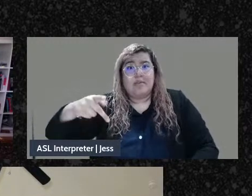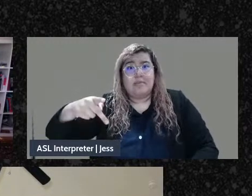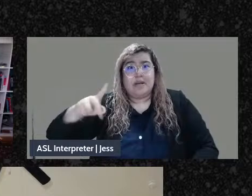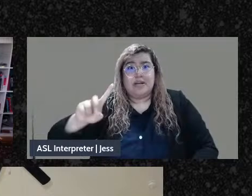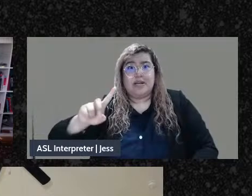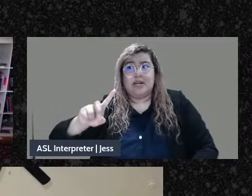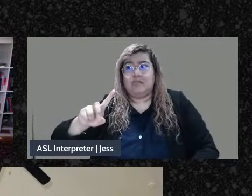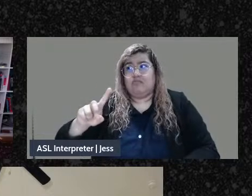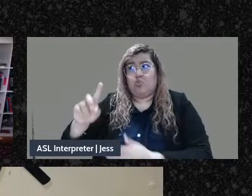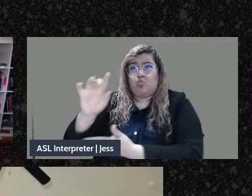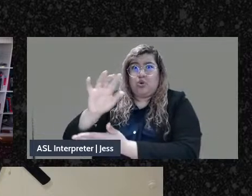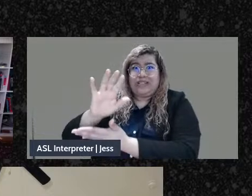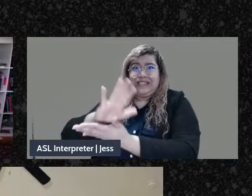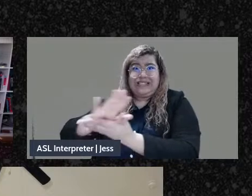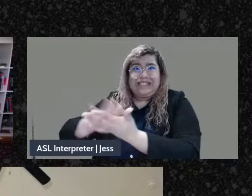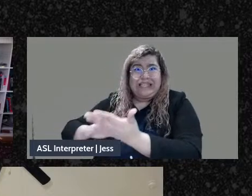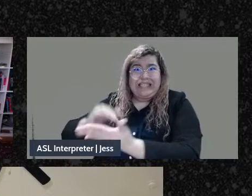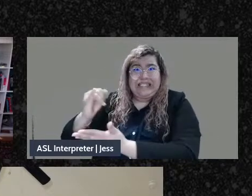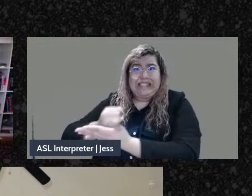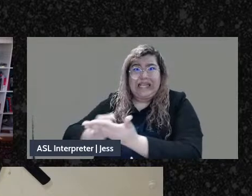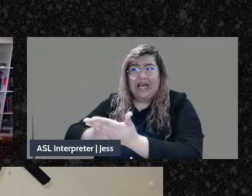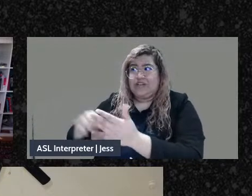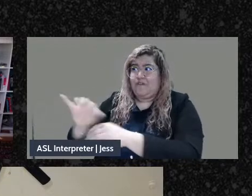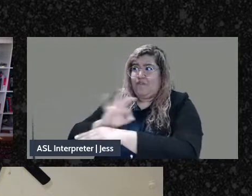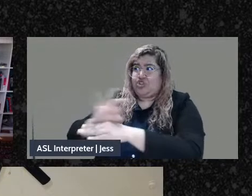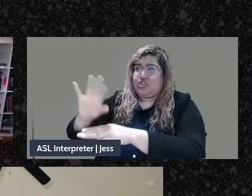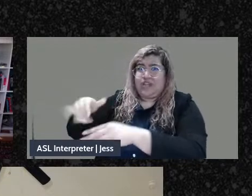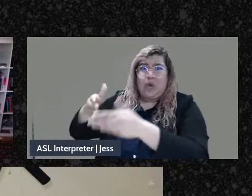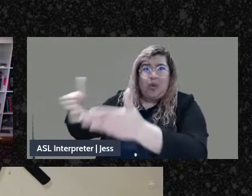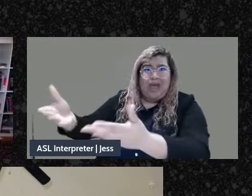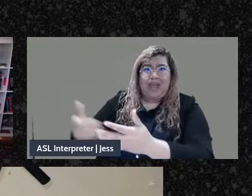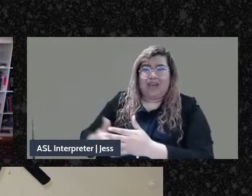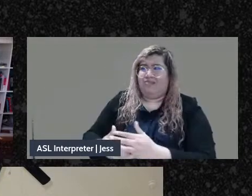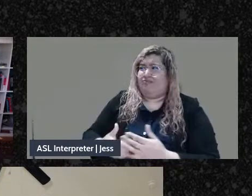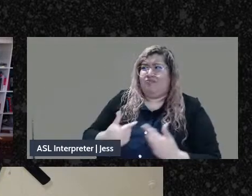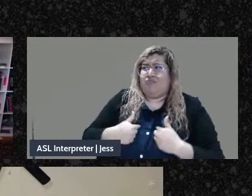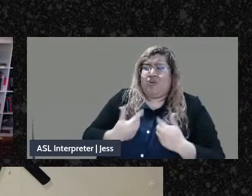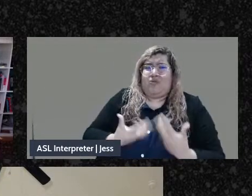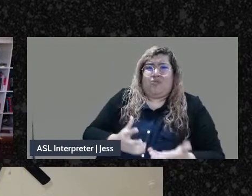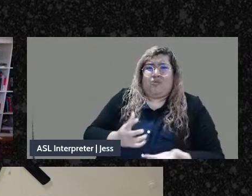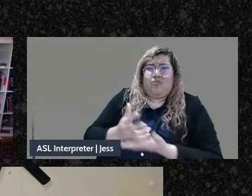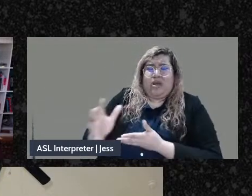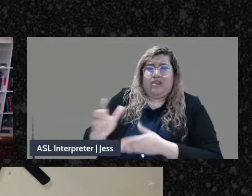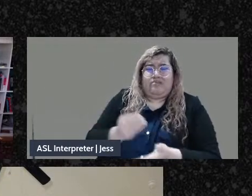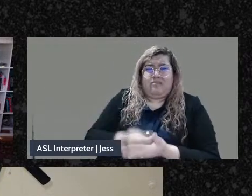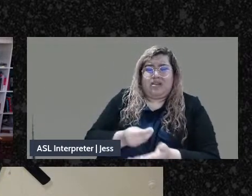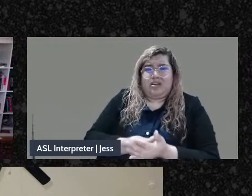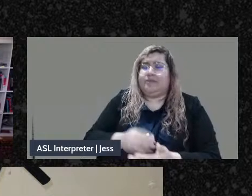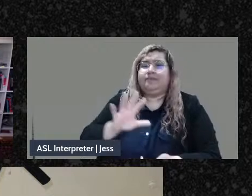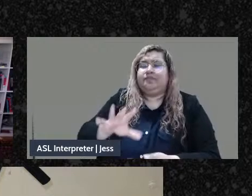functioning as designed, right? So we're not going to waste more money. And in fact, we would specifically go after the funding for the trainings, right?